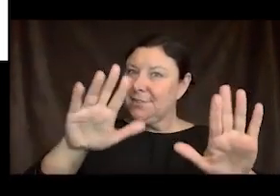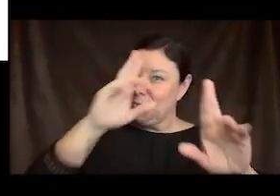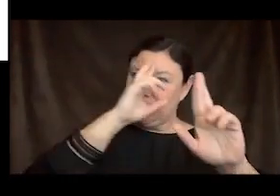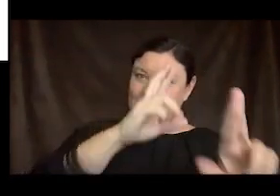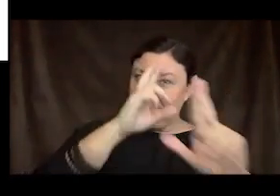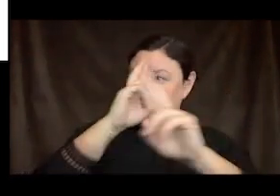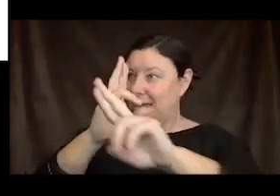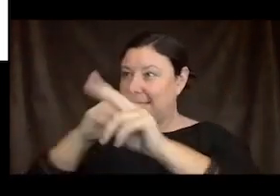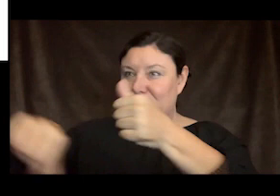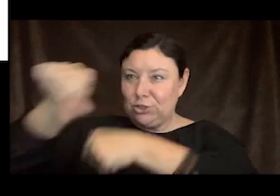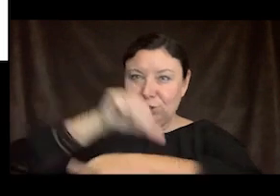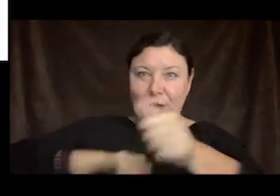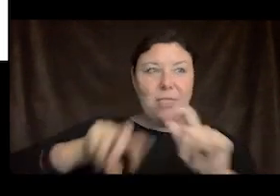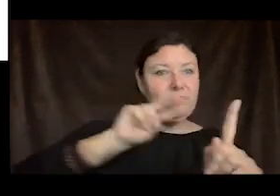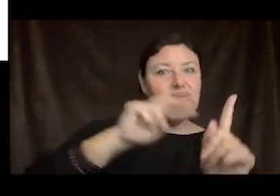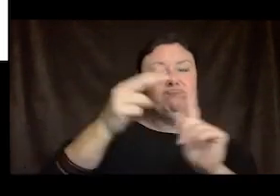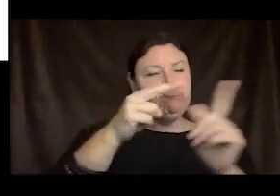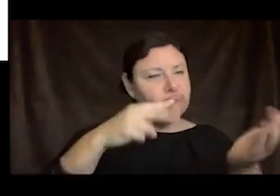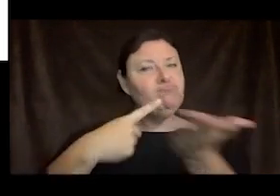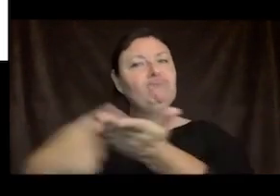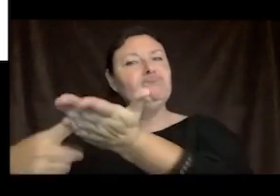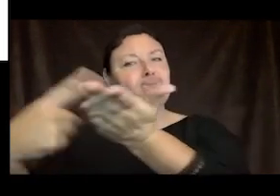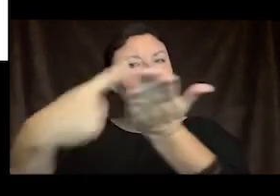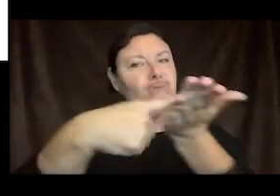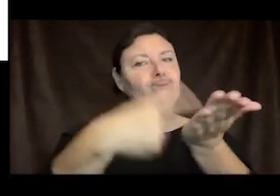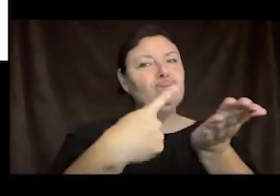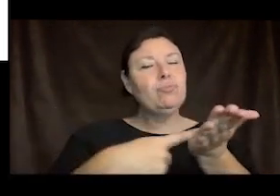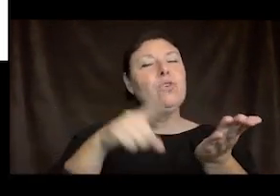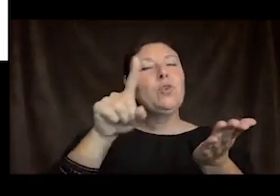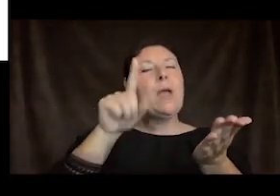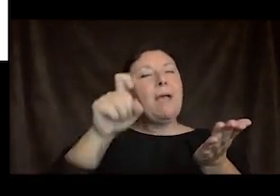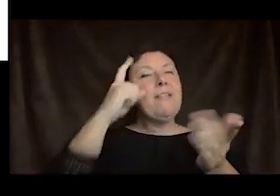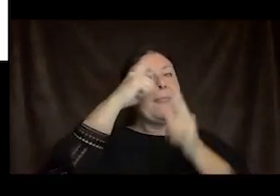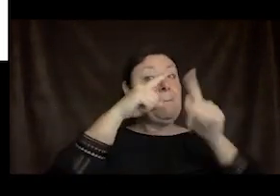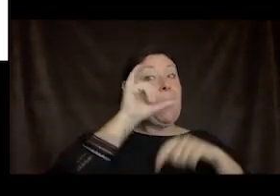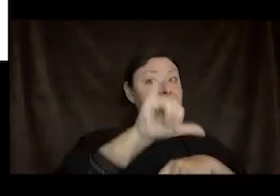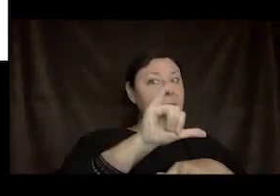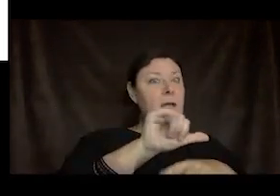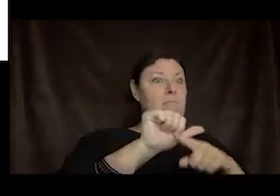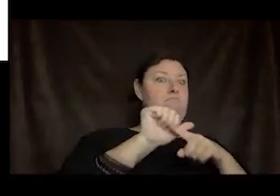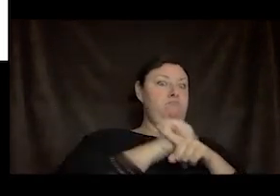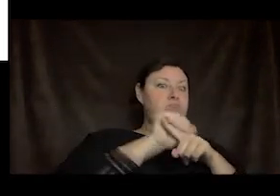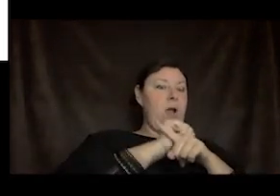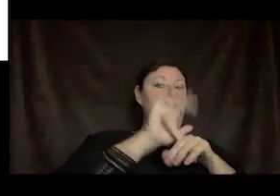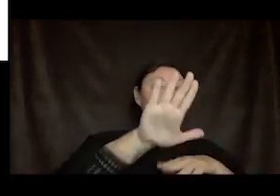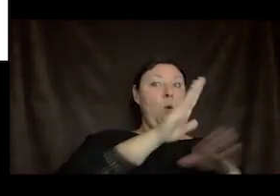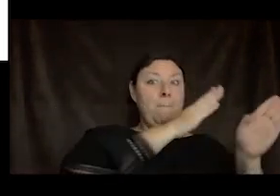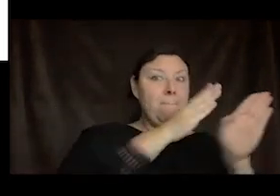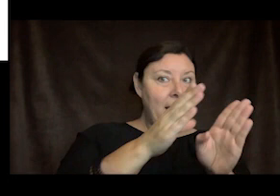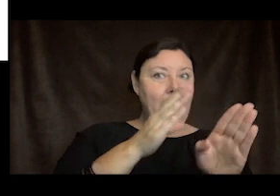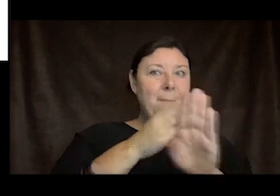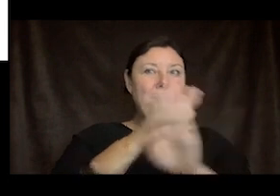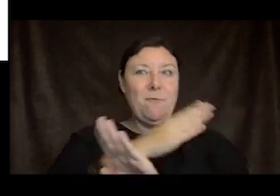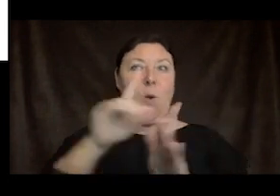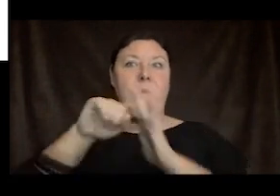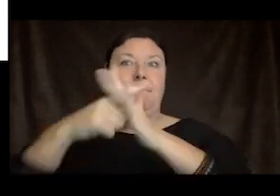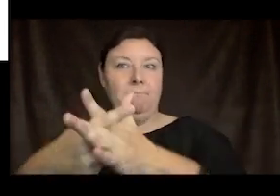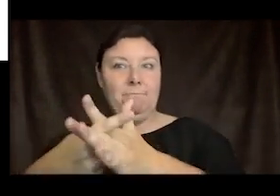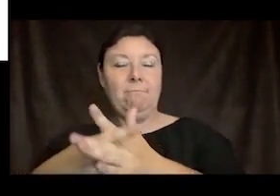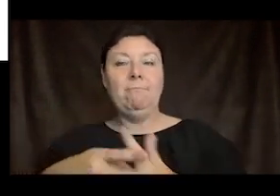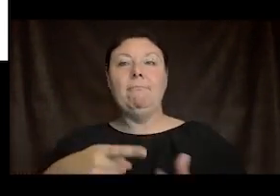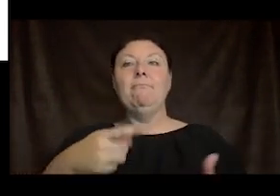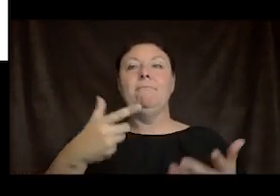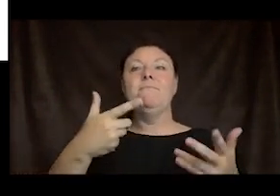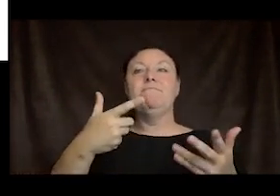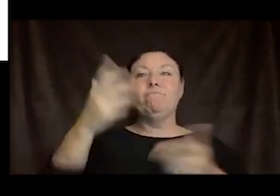their discourse is something that you really need to make sure that you practice. Because sometimes in the moment,